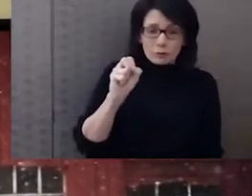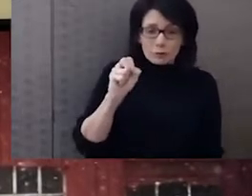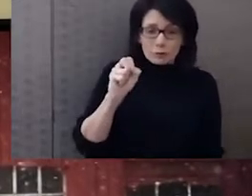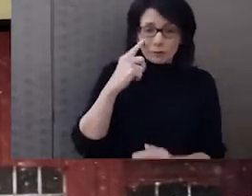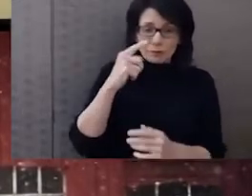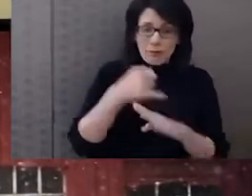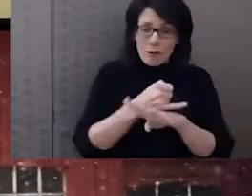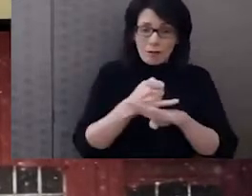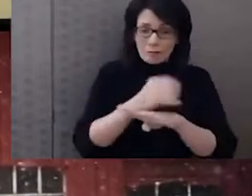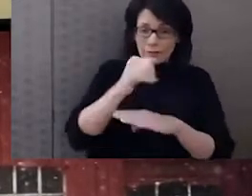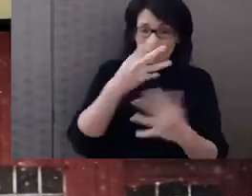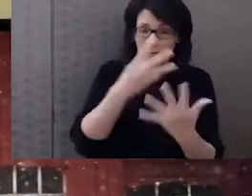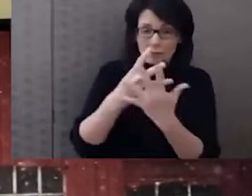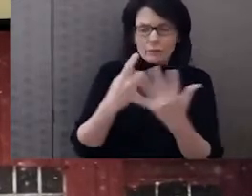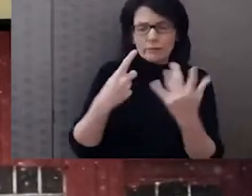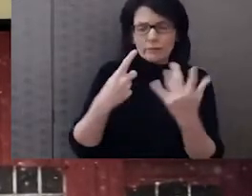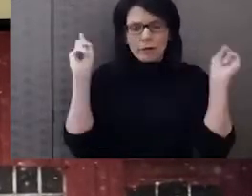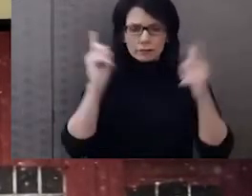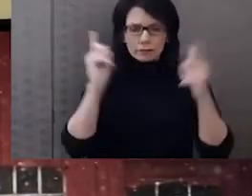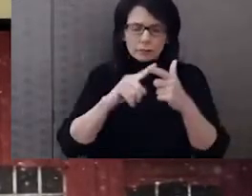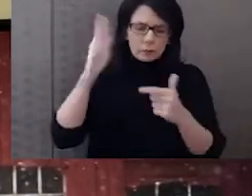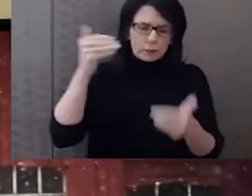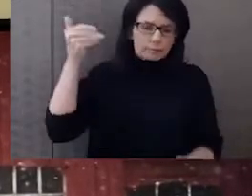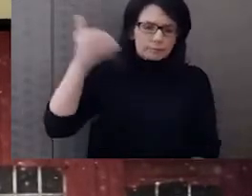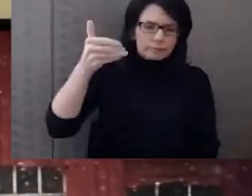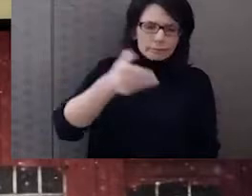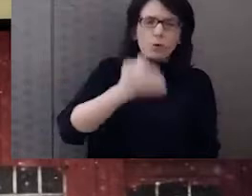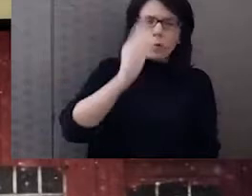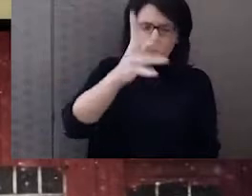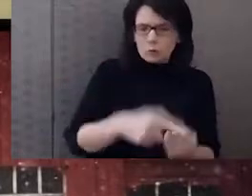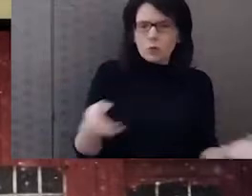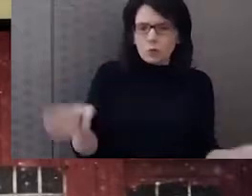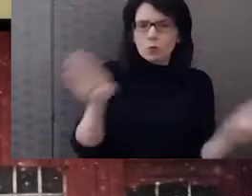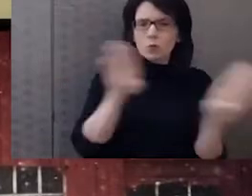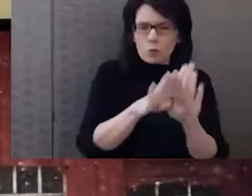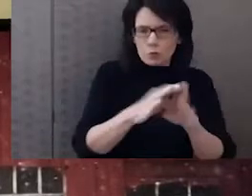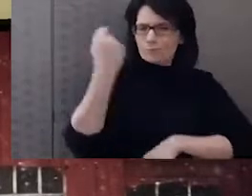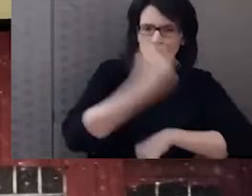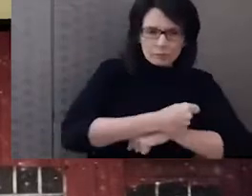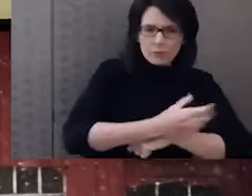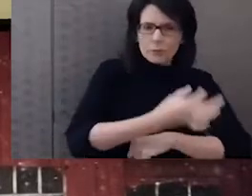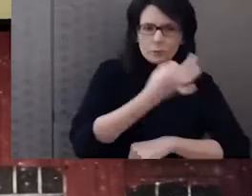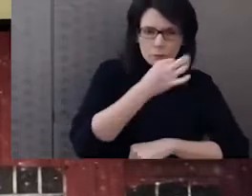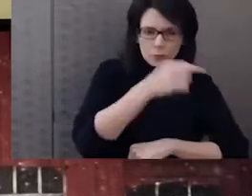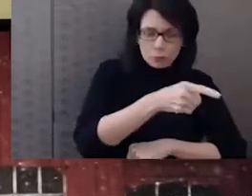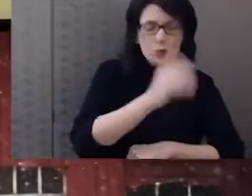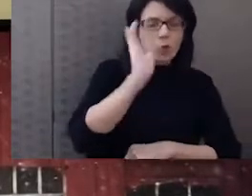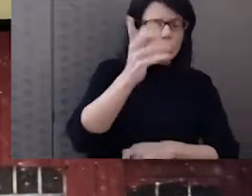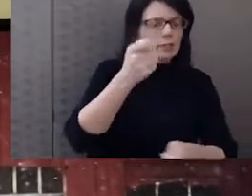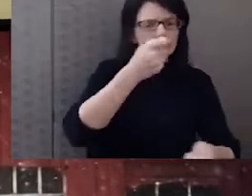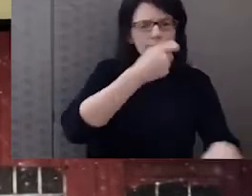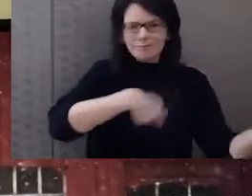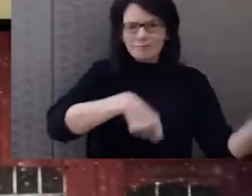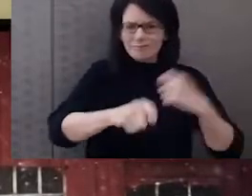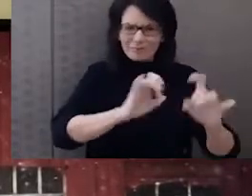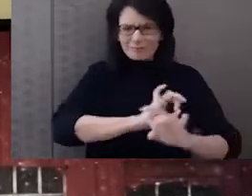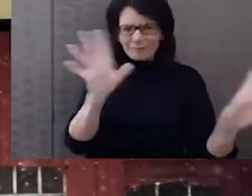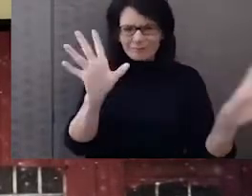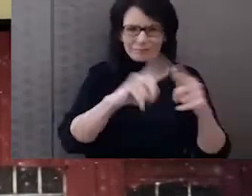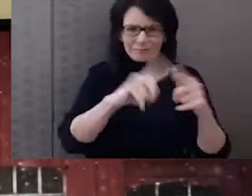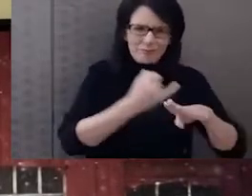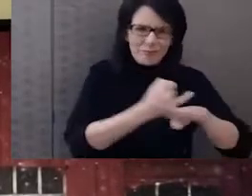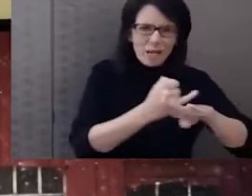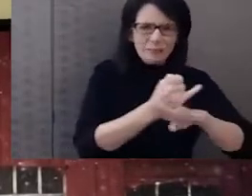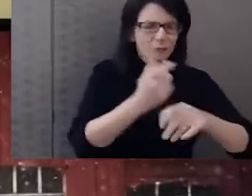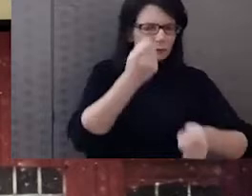leading a campaign to transform Rikers from a contaminated island into a green infrastructure zone, creating thousands